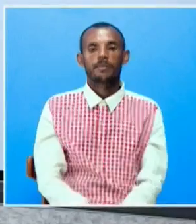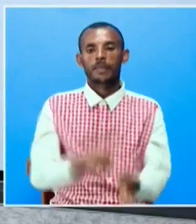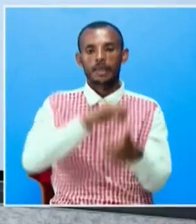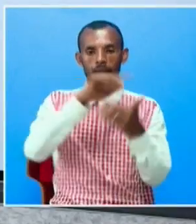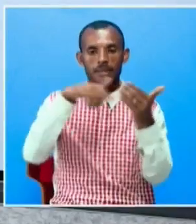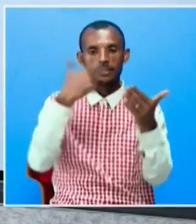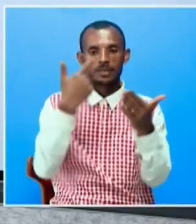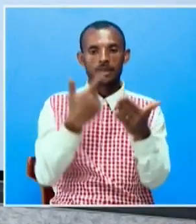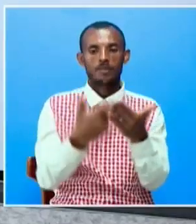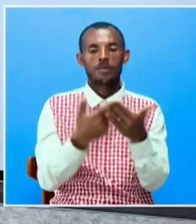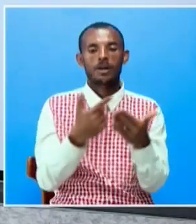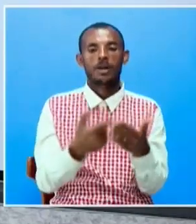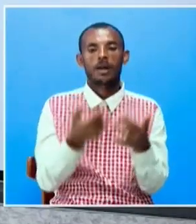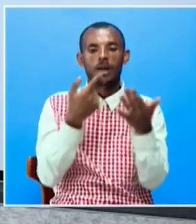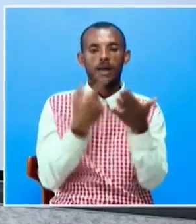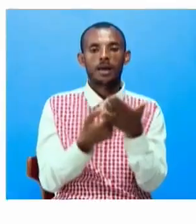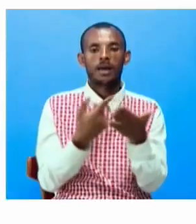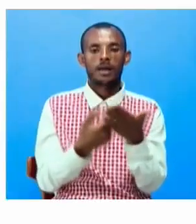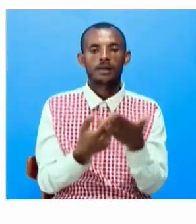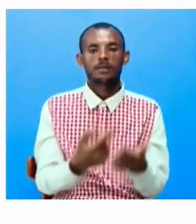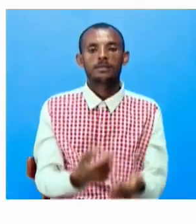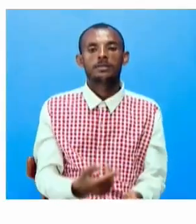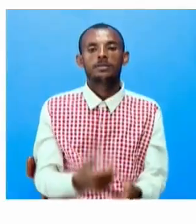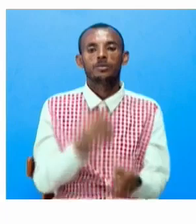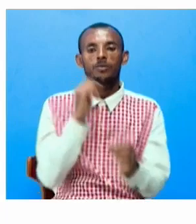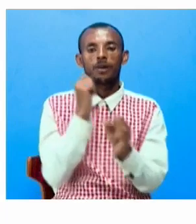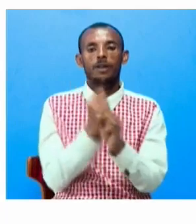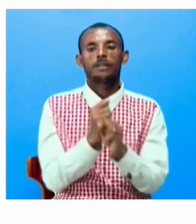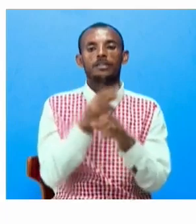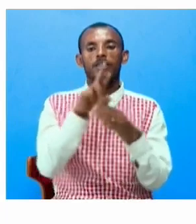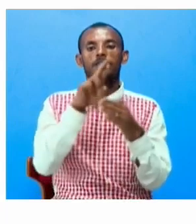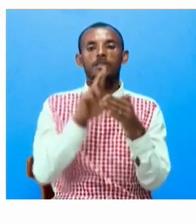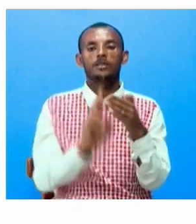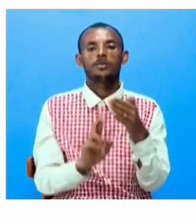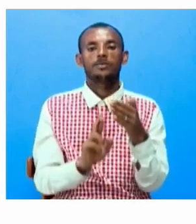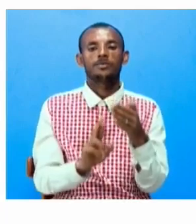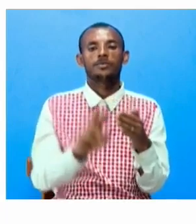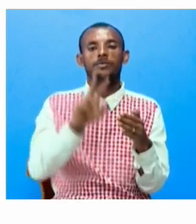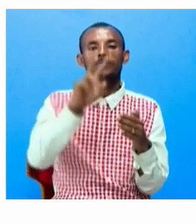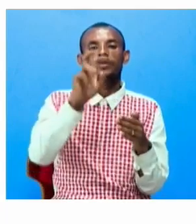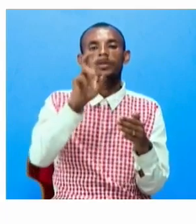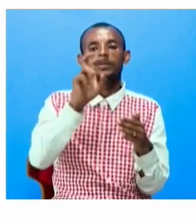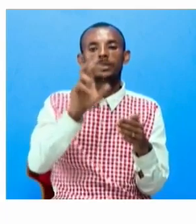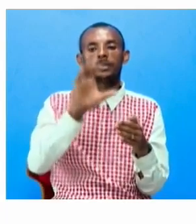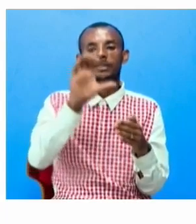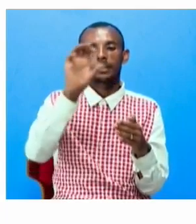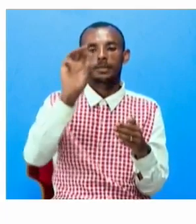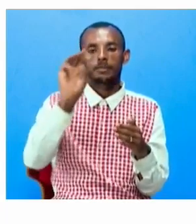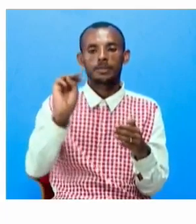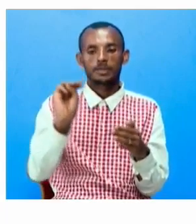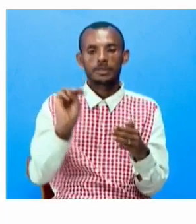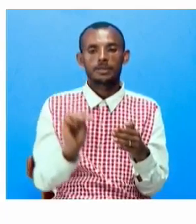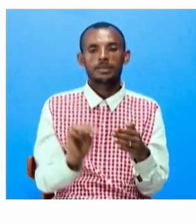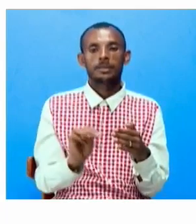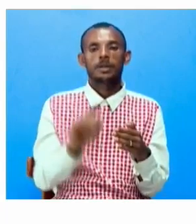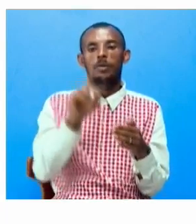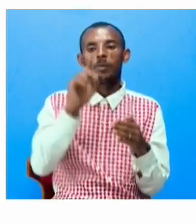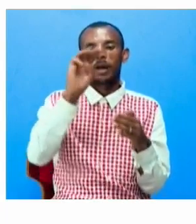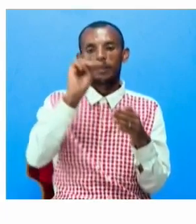Therefore, here we are asked to find the ratio 20 centimeter ratio 1 meter